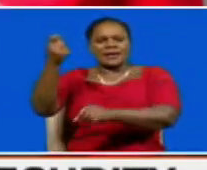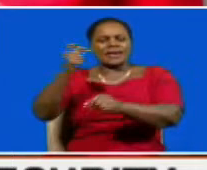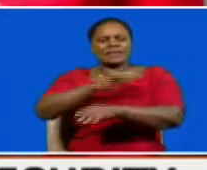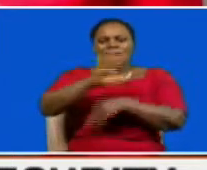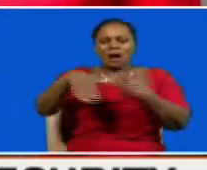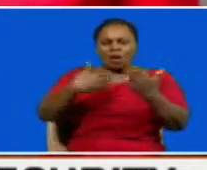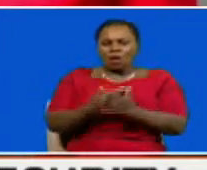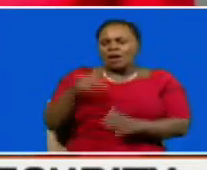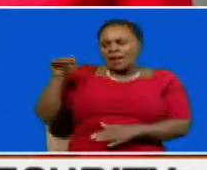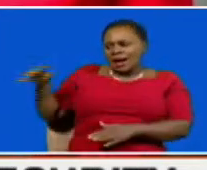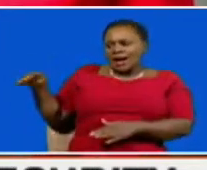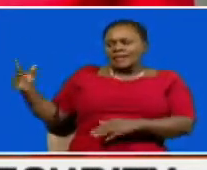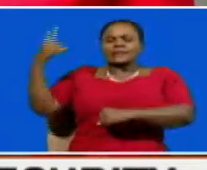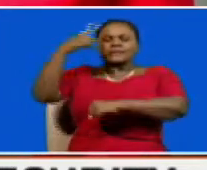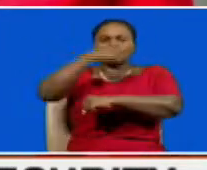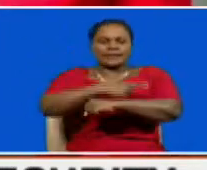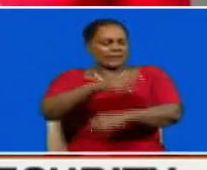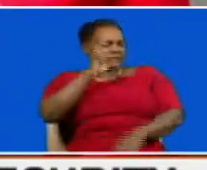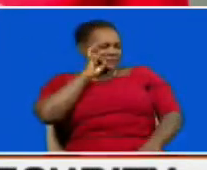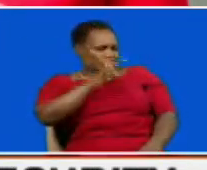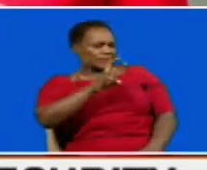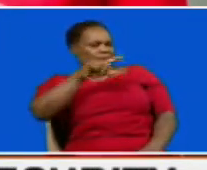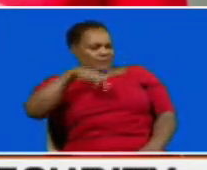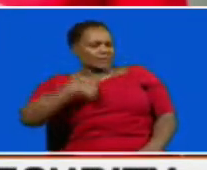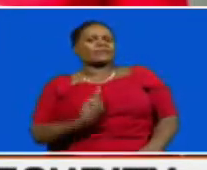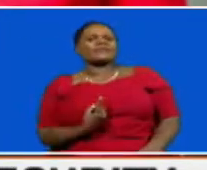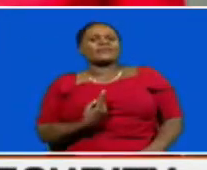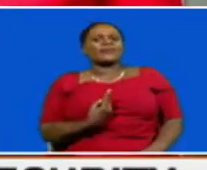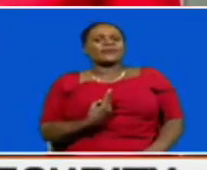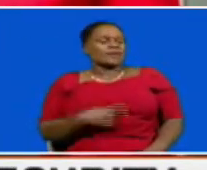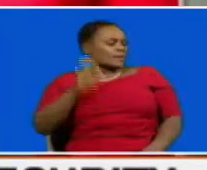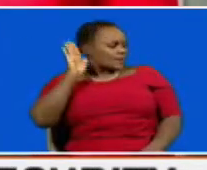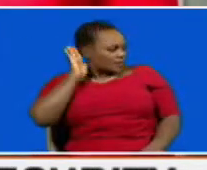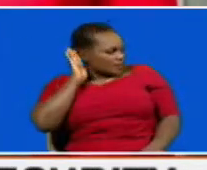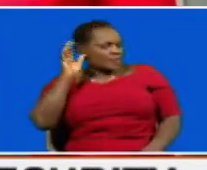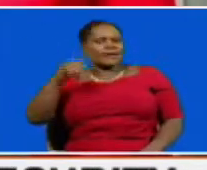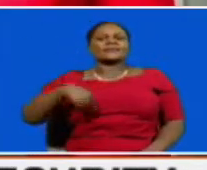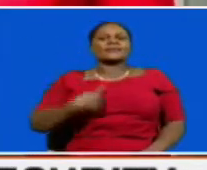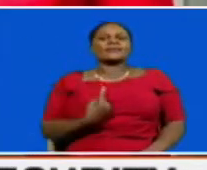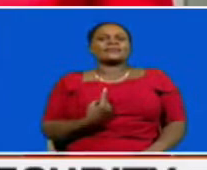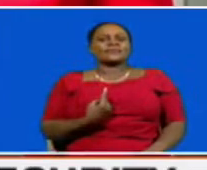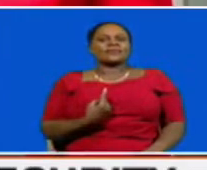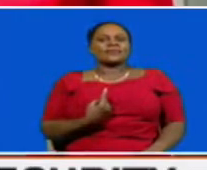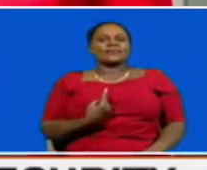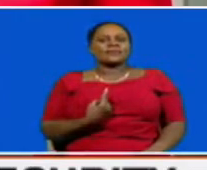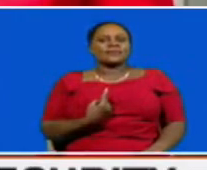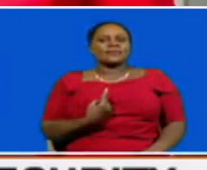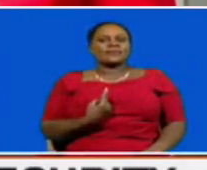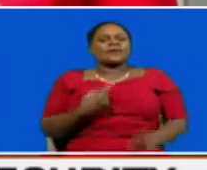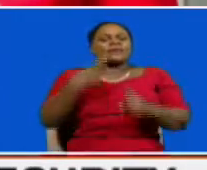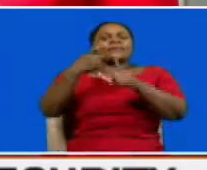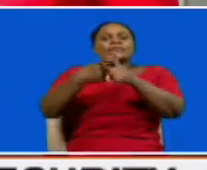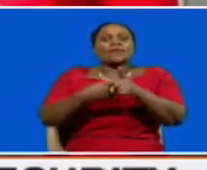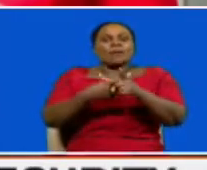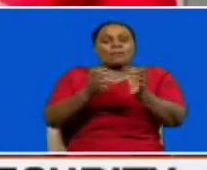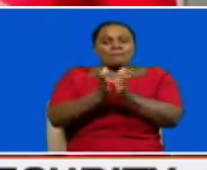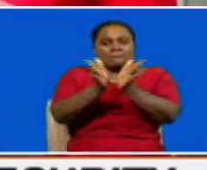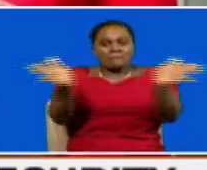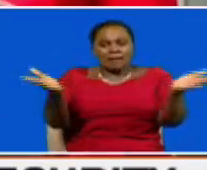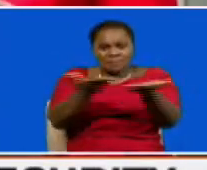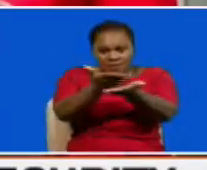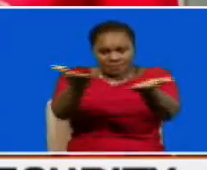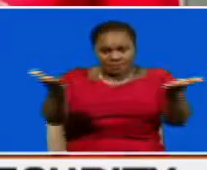100 days to see for myself, to hear for myself from our